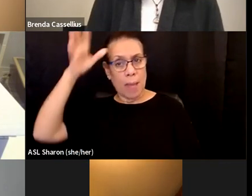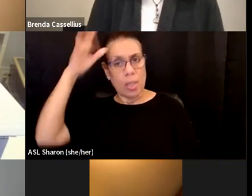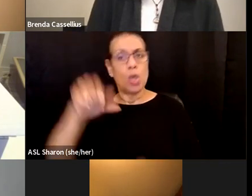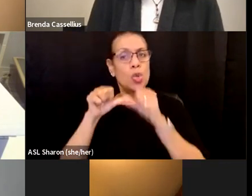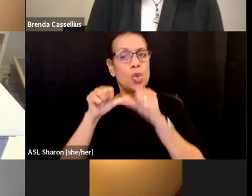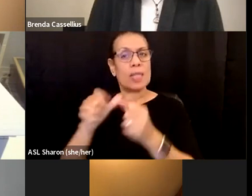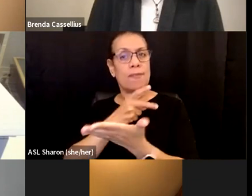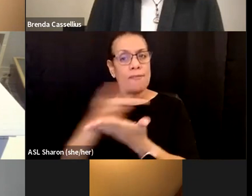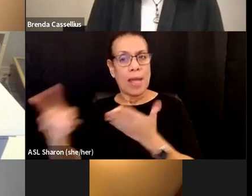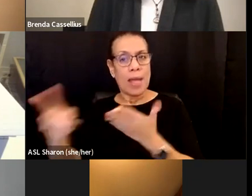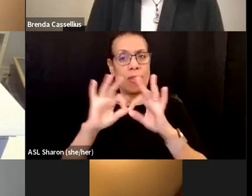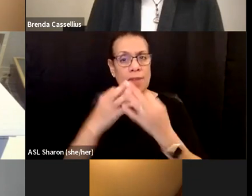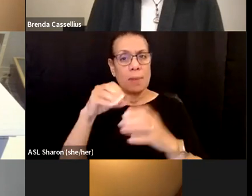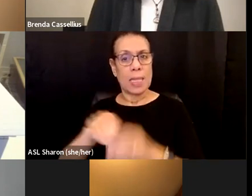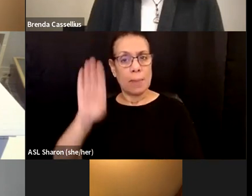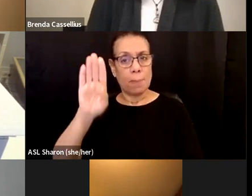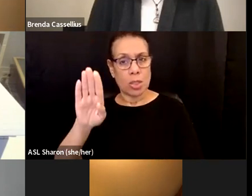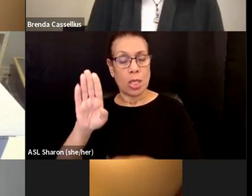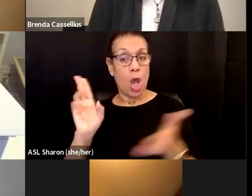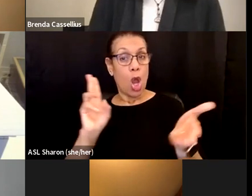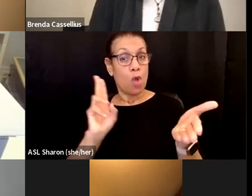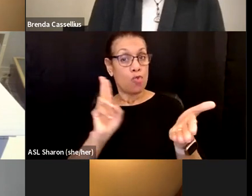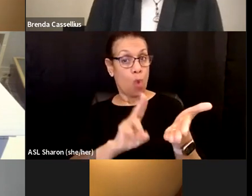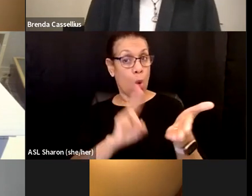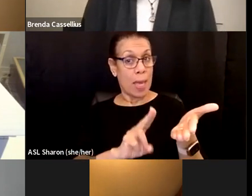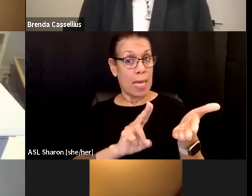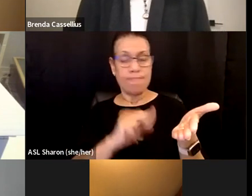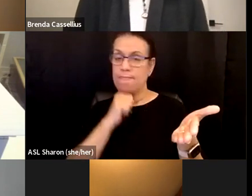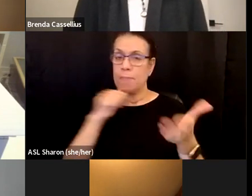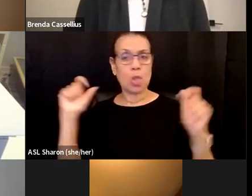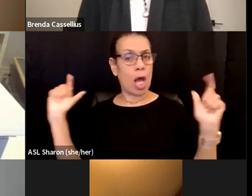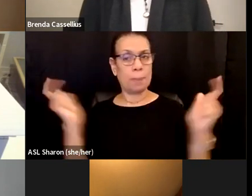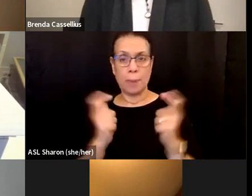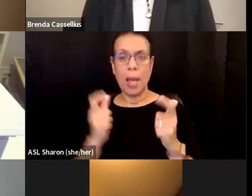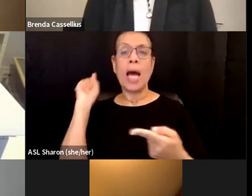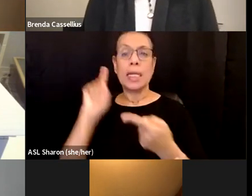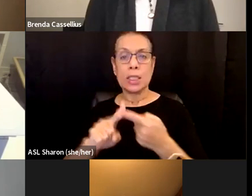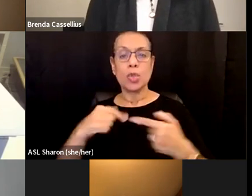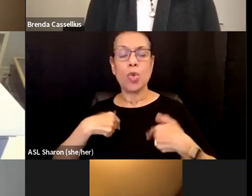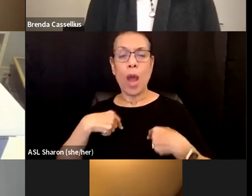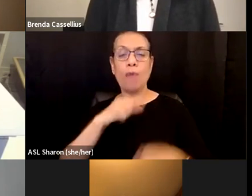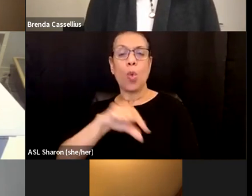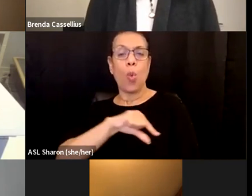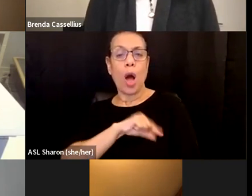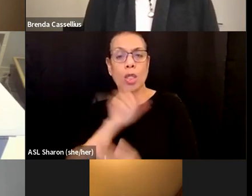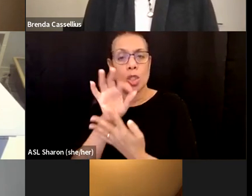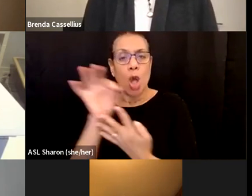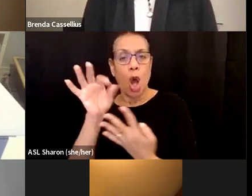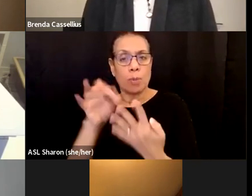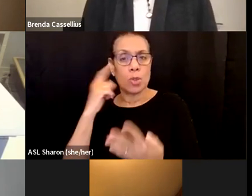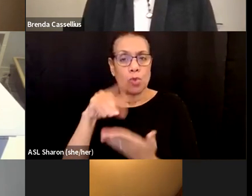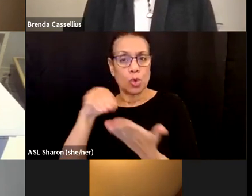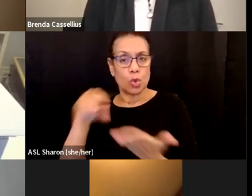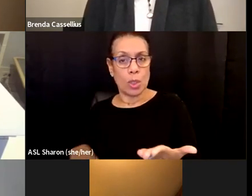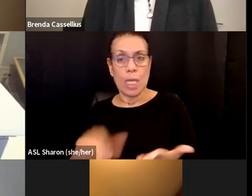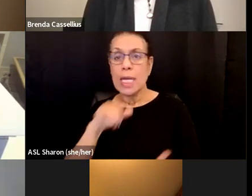families of boston enrollment will never mirror city demographics until you provide quality options for our students it's not